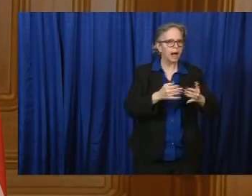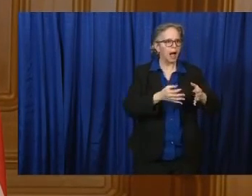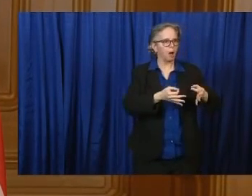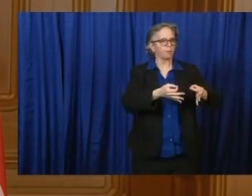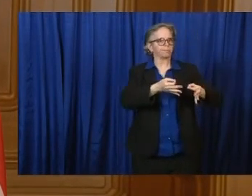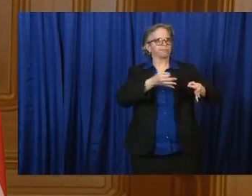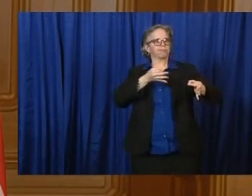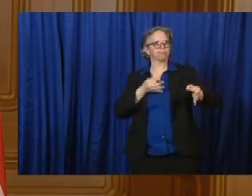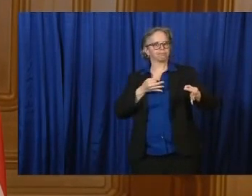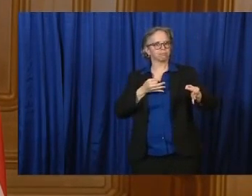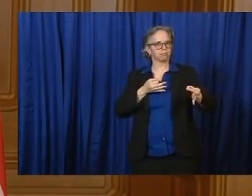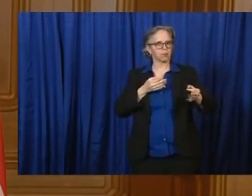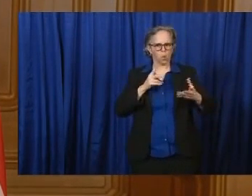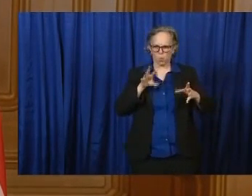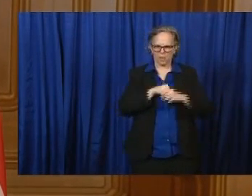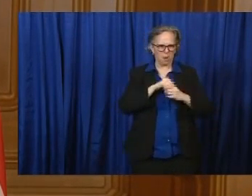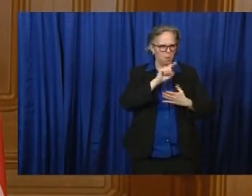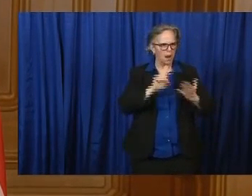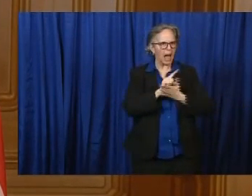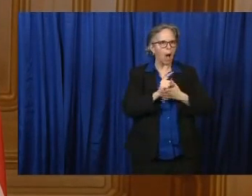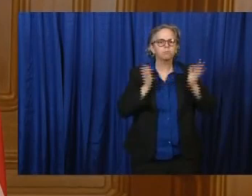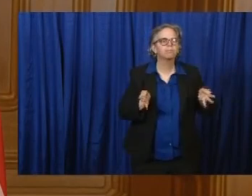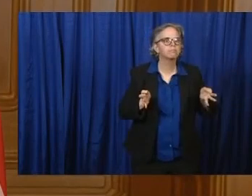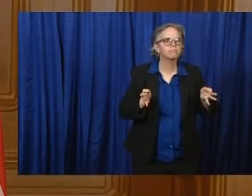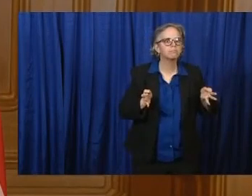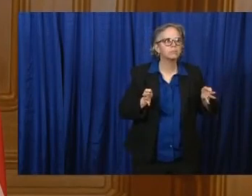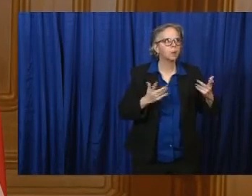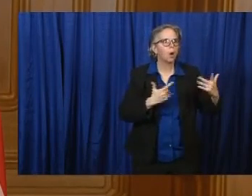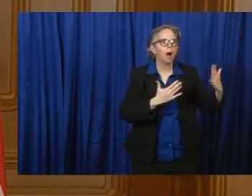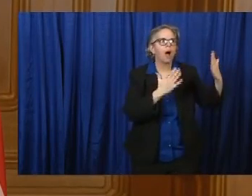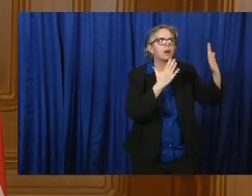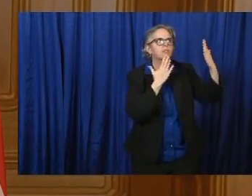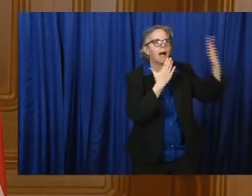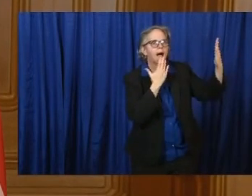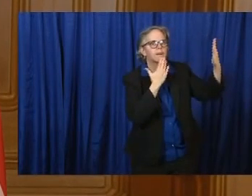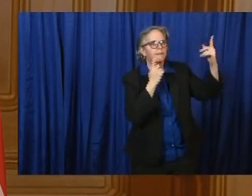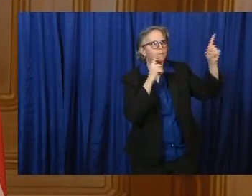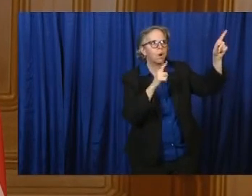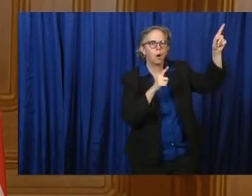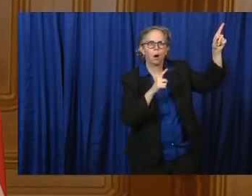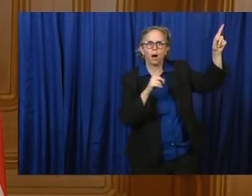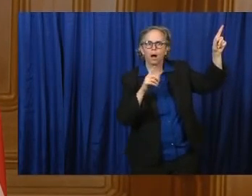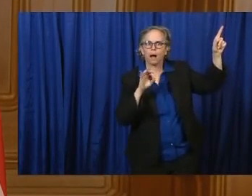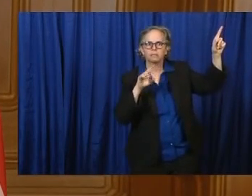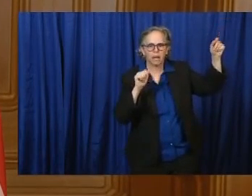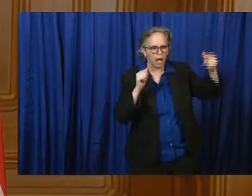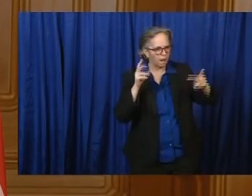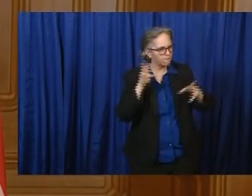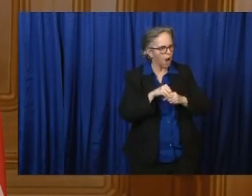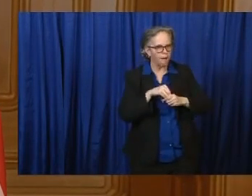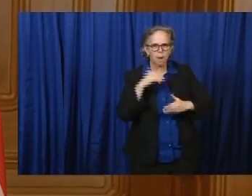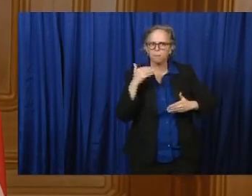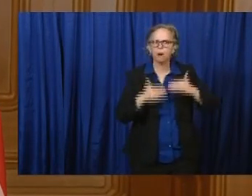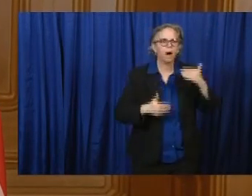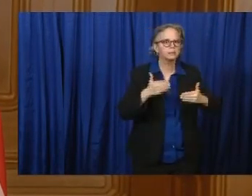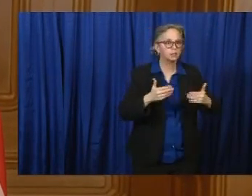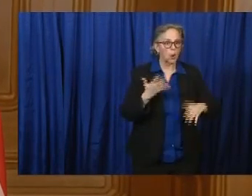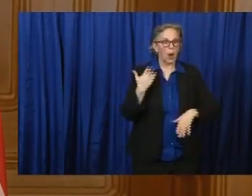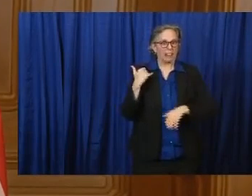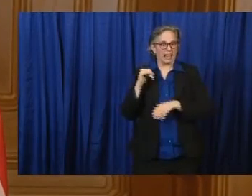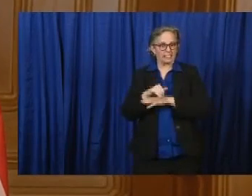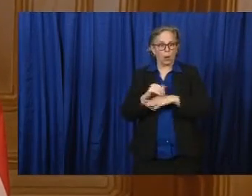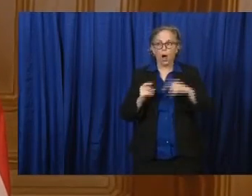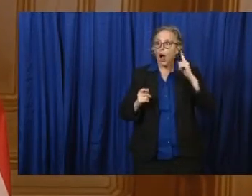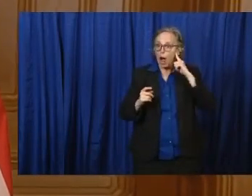hours, and I'm very grateful for everyone who was able to do that. Because late last night we got very good news, and that